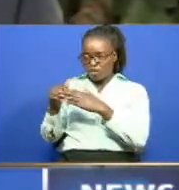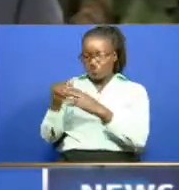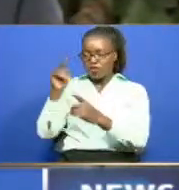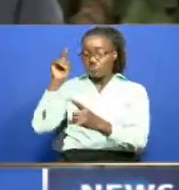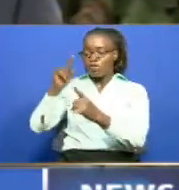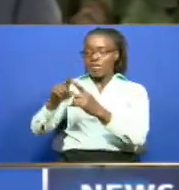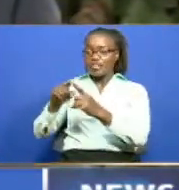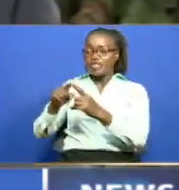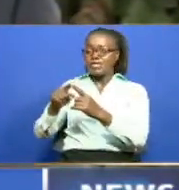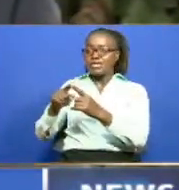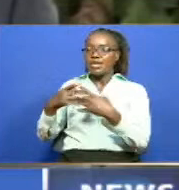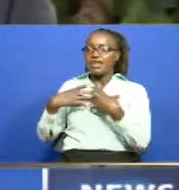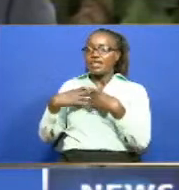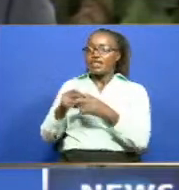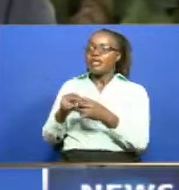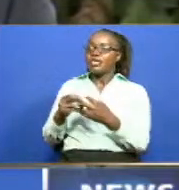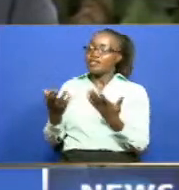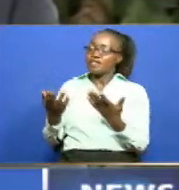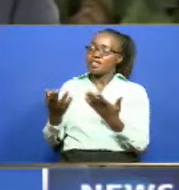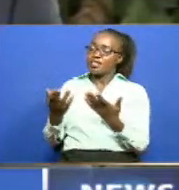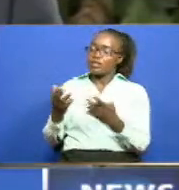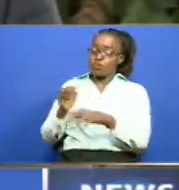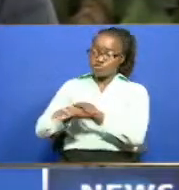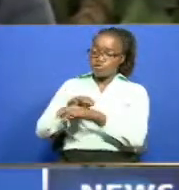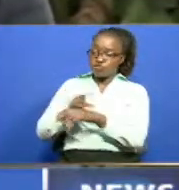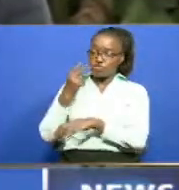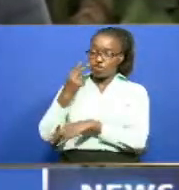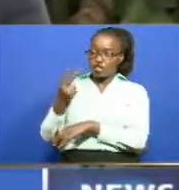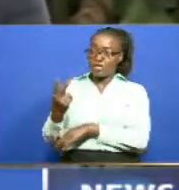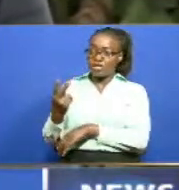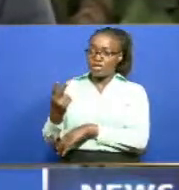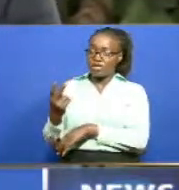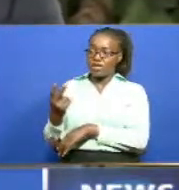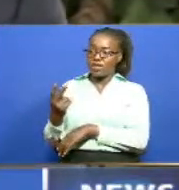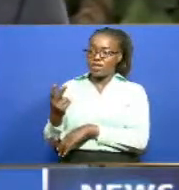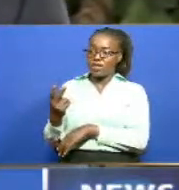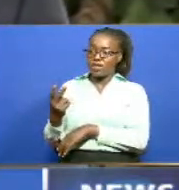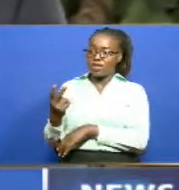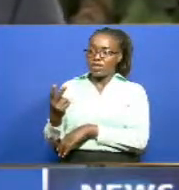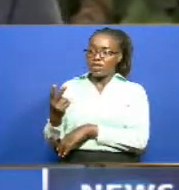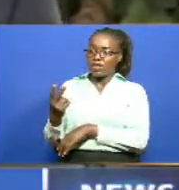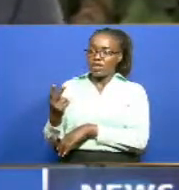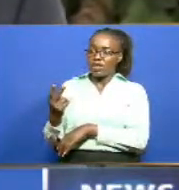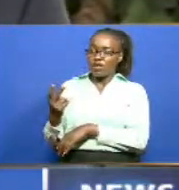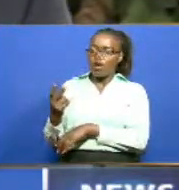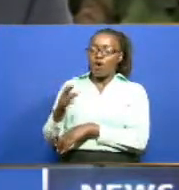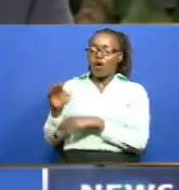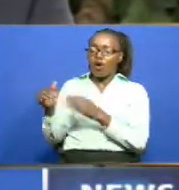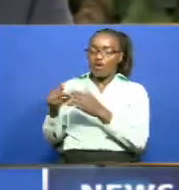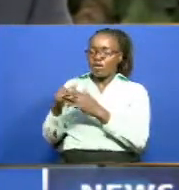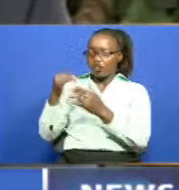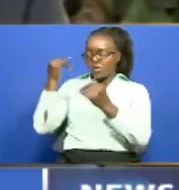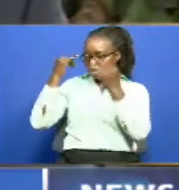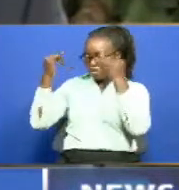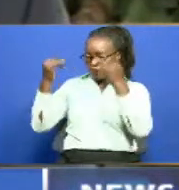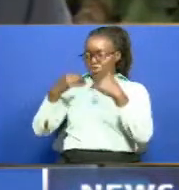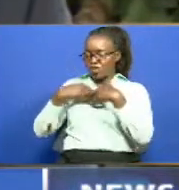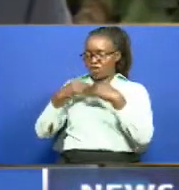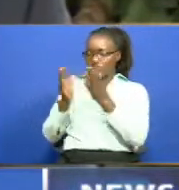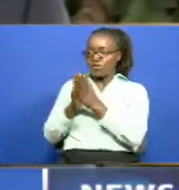And that's, so that's been good to see what pool of innovation that we have within